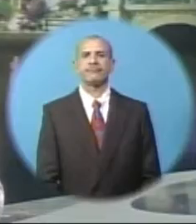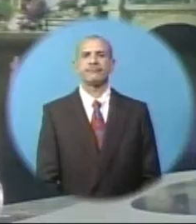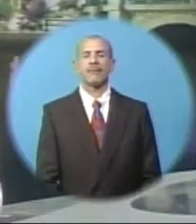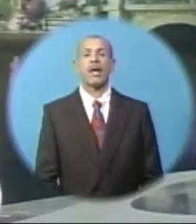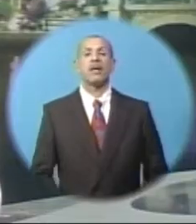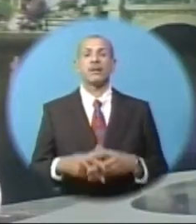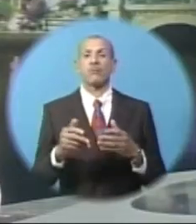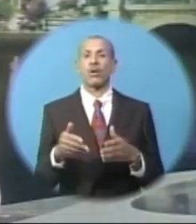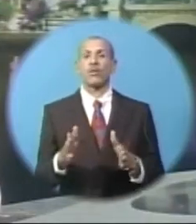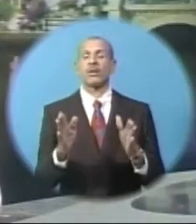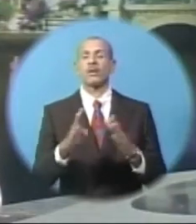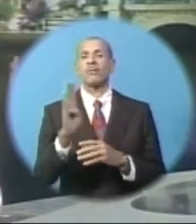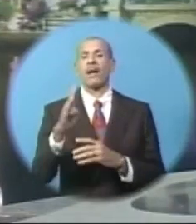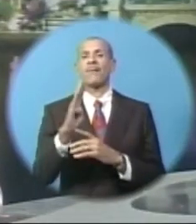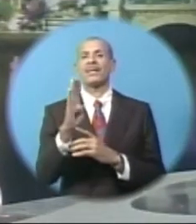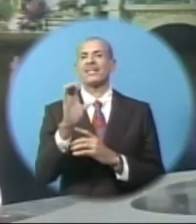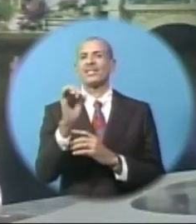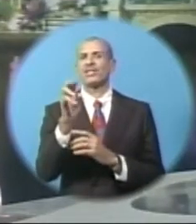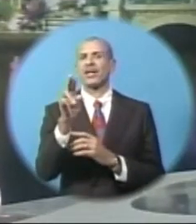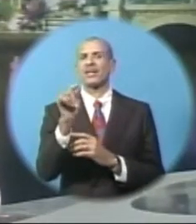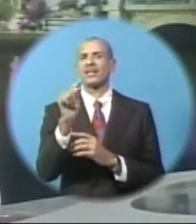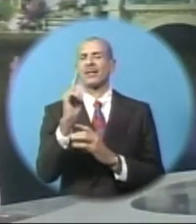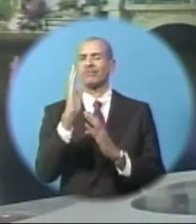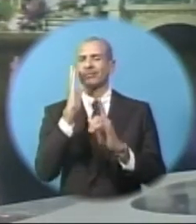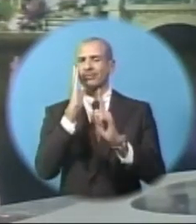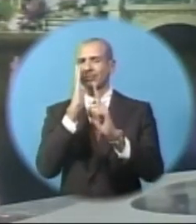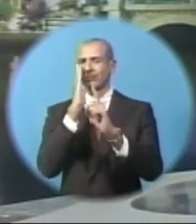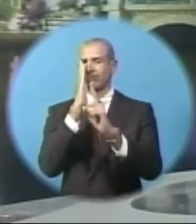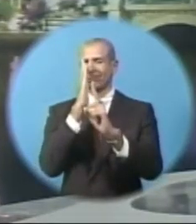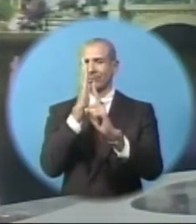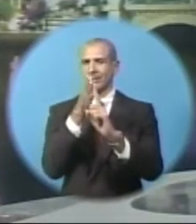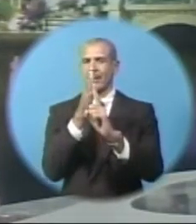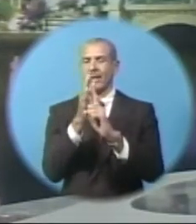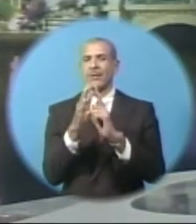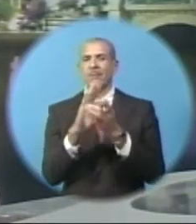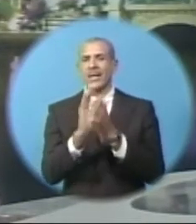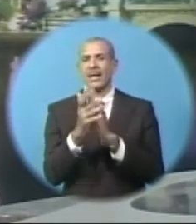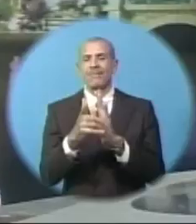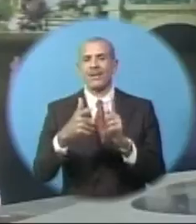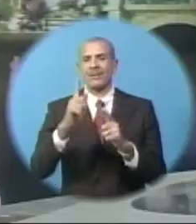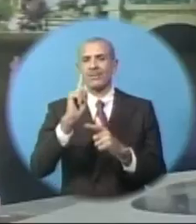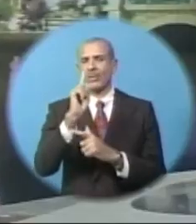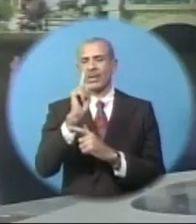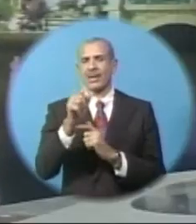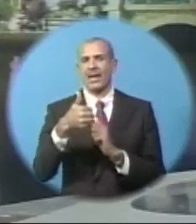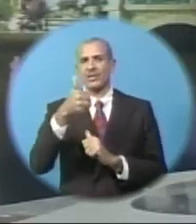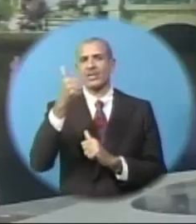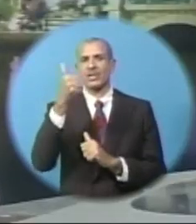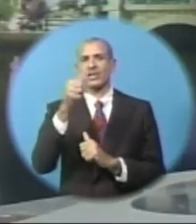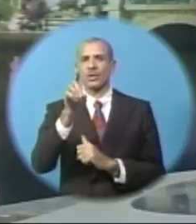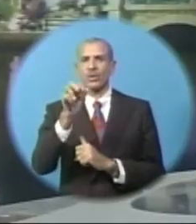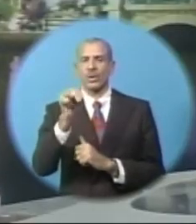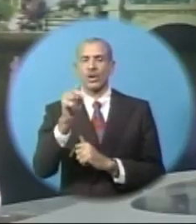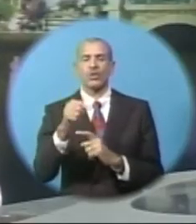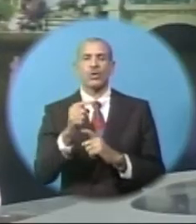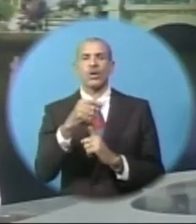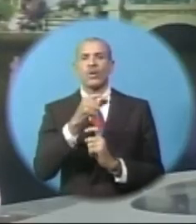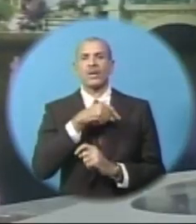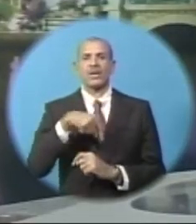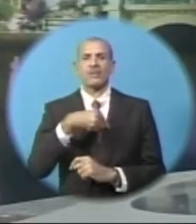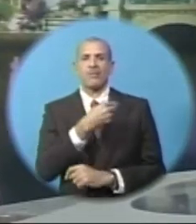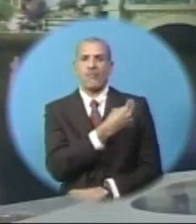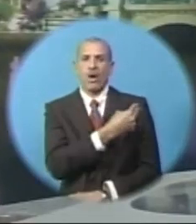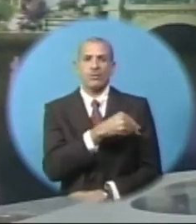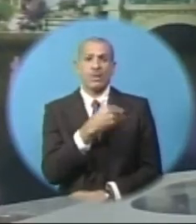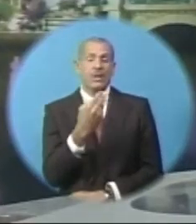The Broadway to Barbados charity is on track to become the single largest donor to the Queen Elizabeth Hospital. Over the